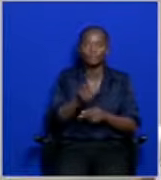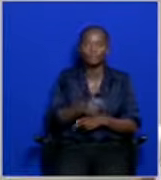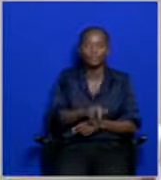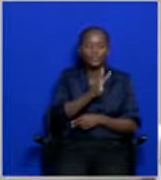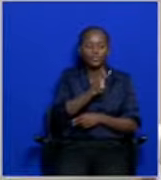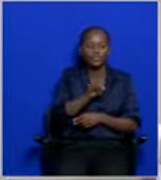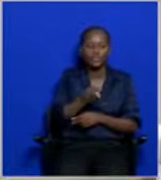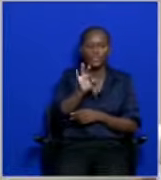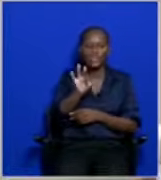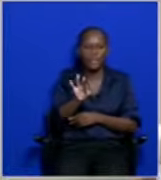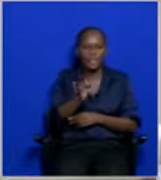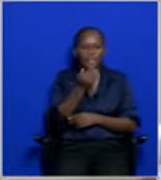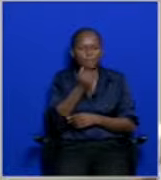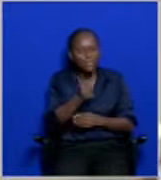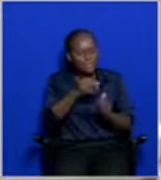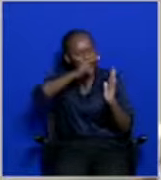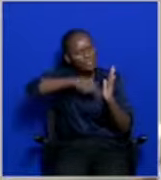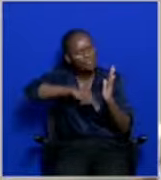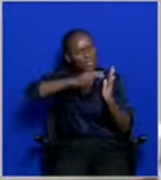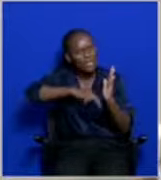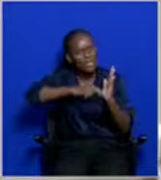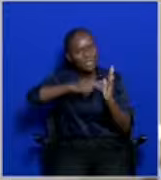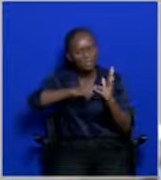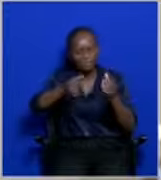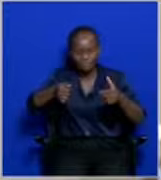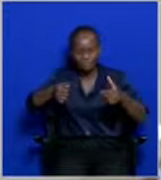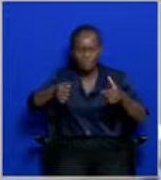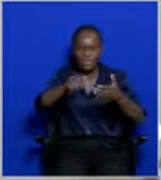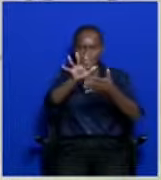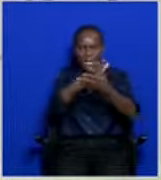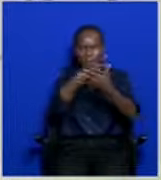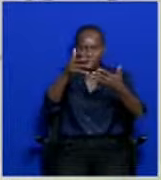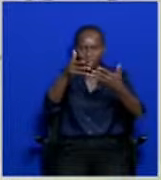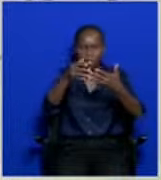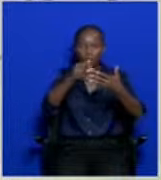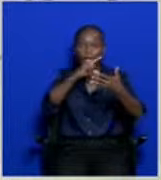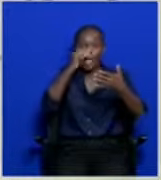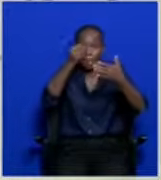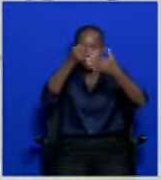below that table where you say all these members are?